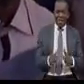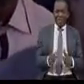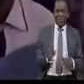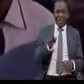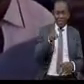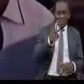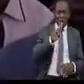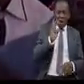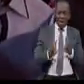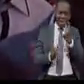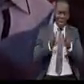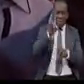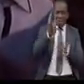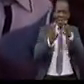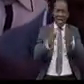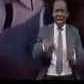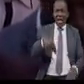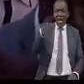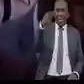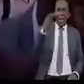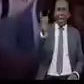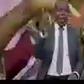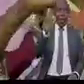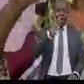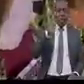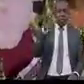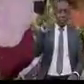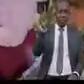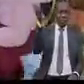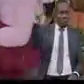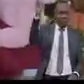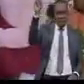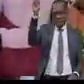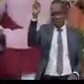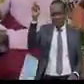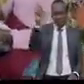are you? Get up and tell the Lord.